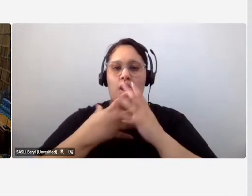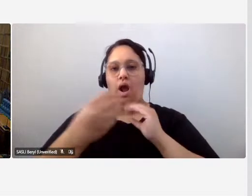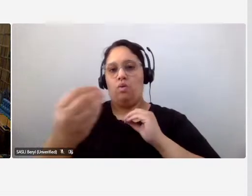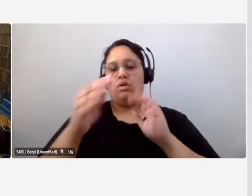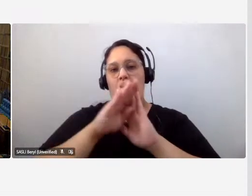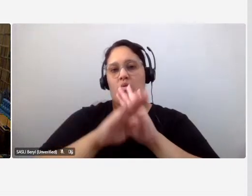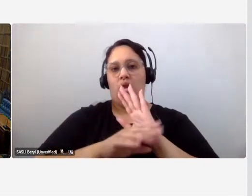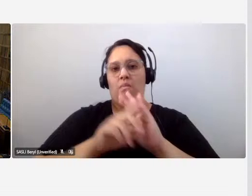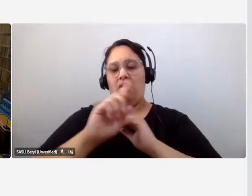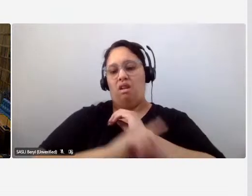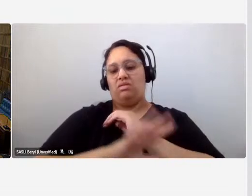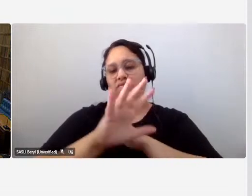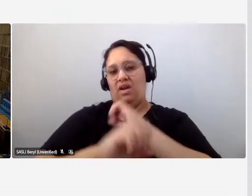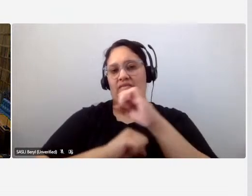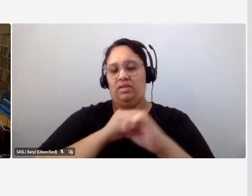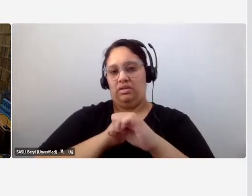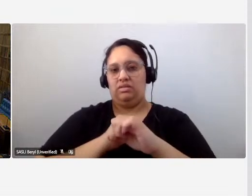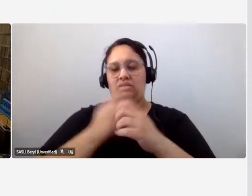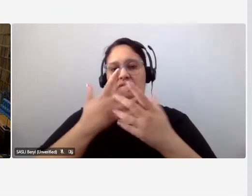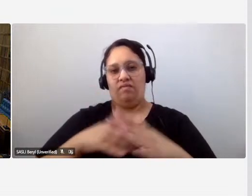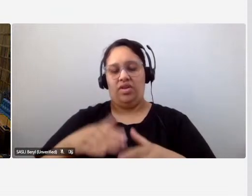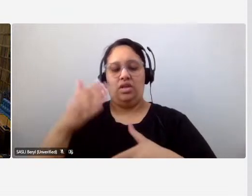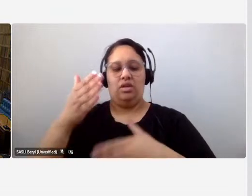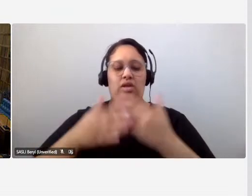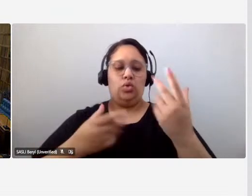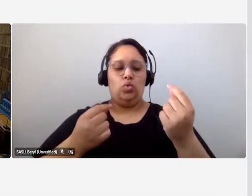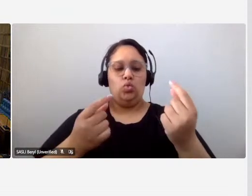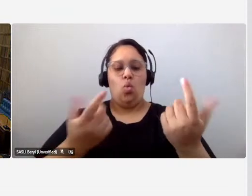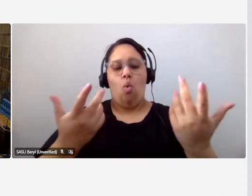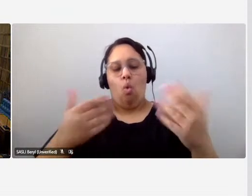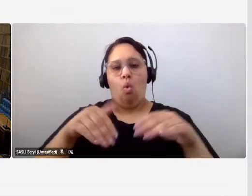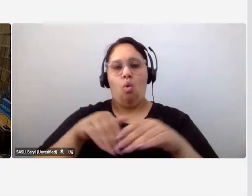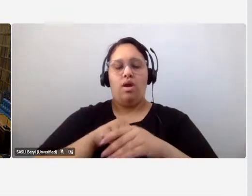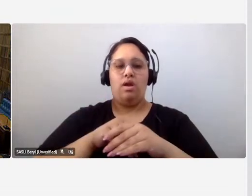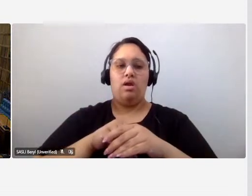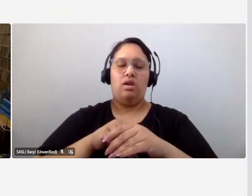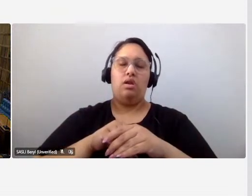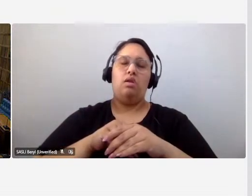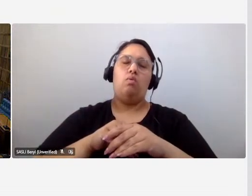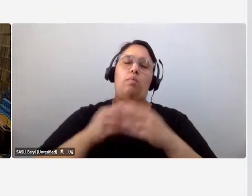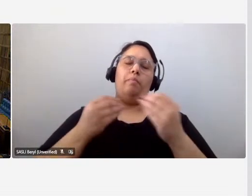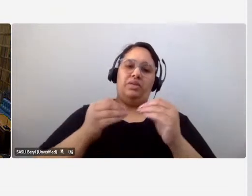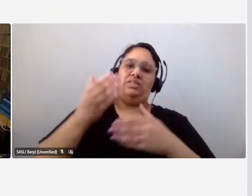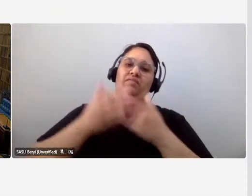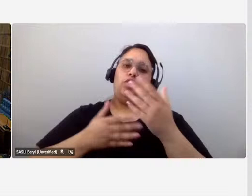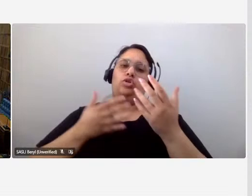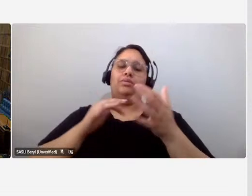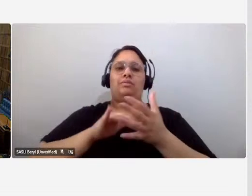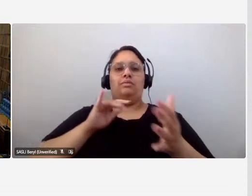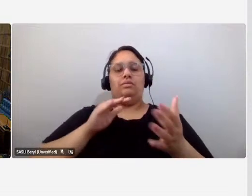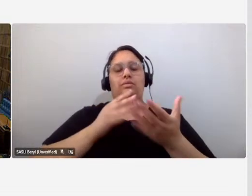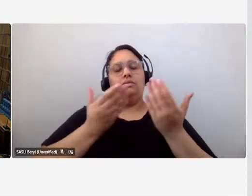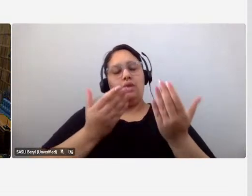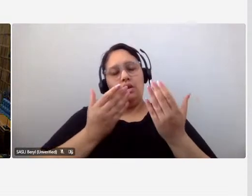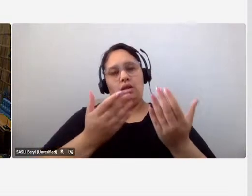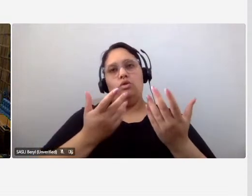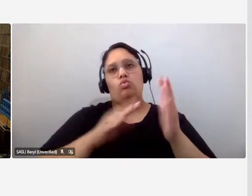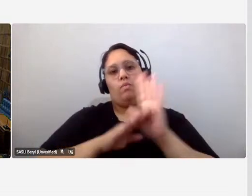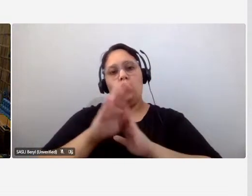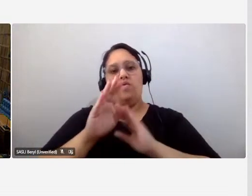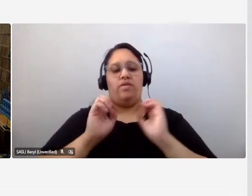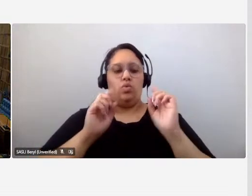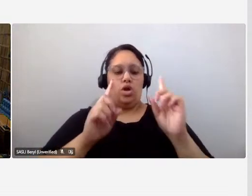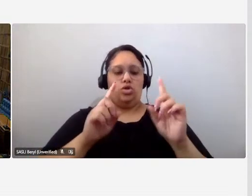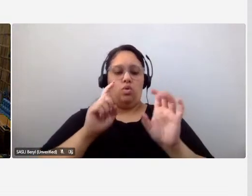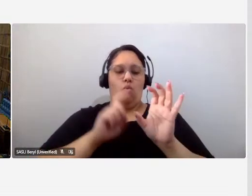over the last 5 years have completed or are completing their studies to improve their